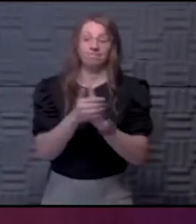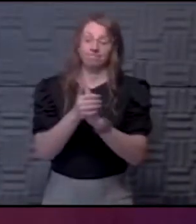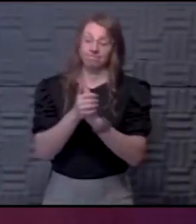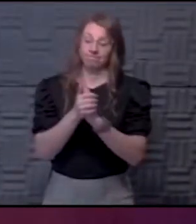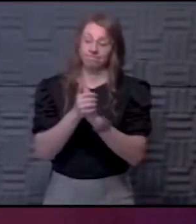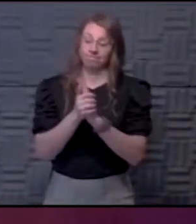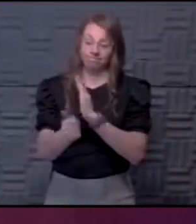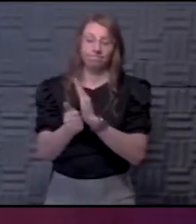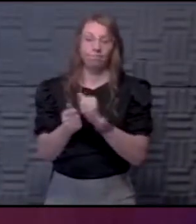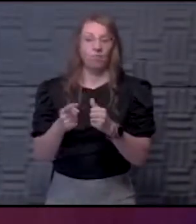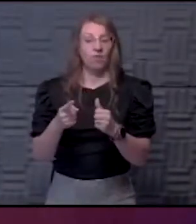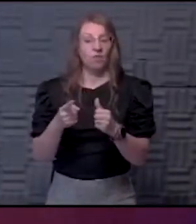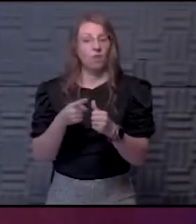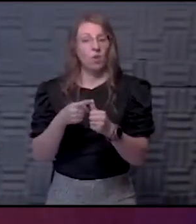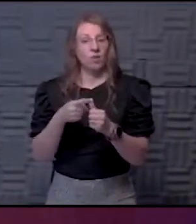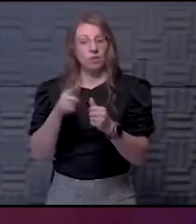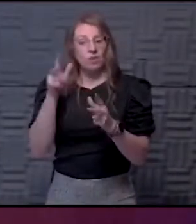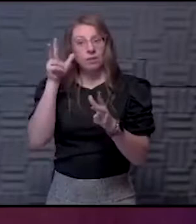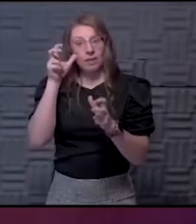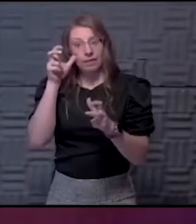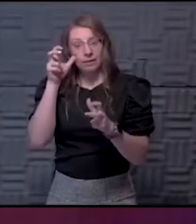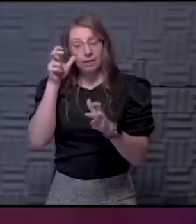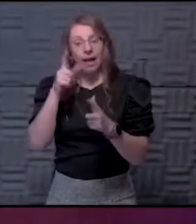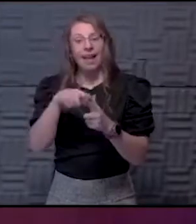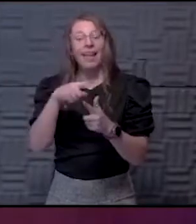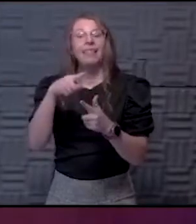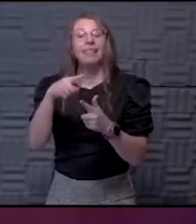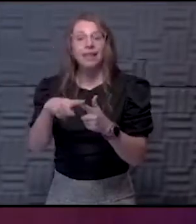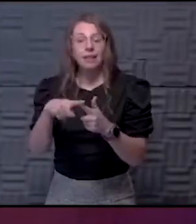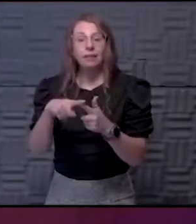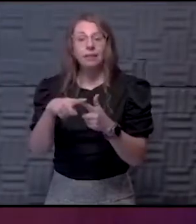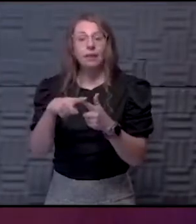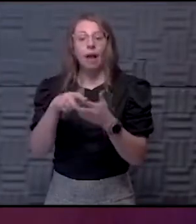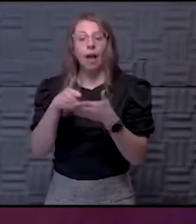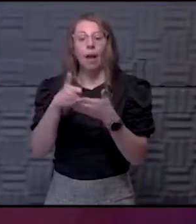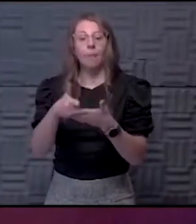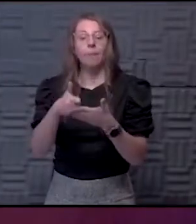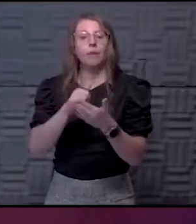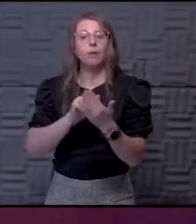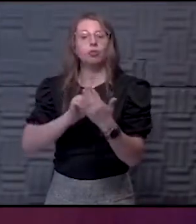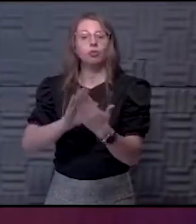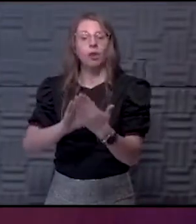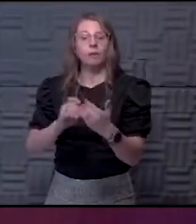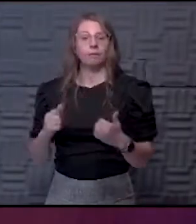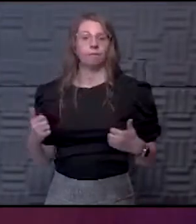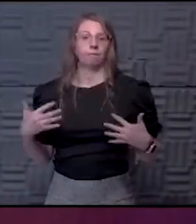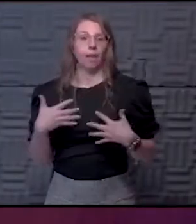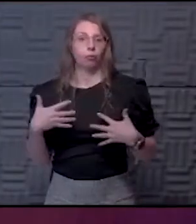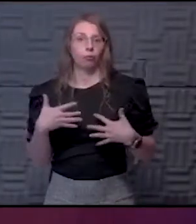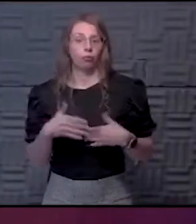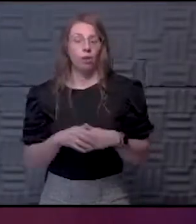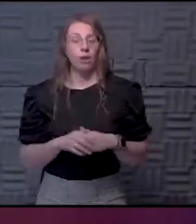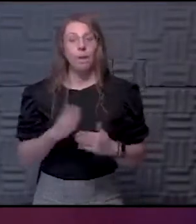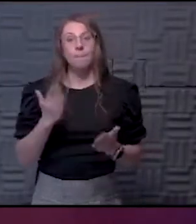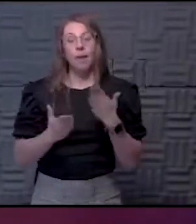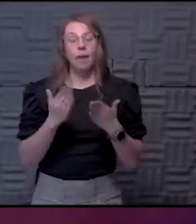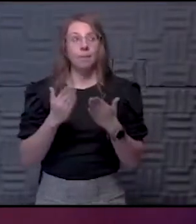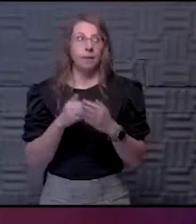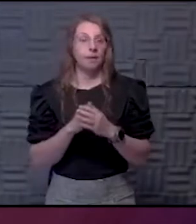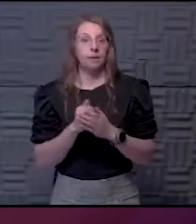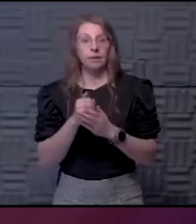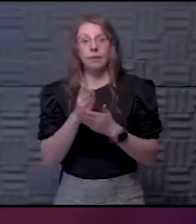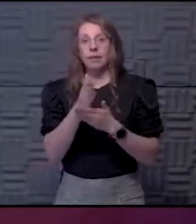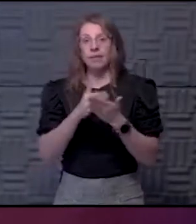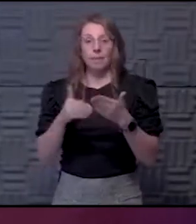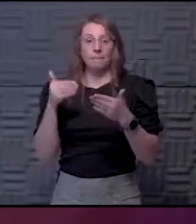at first listening and then helping address the fear, and maybe at some point adding a little